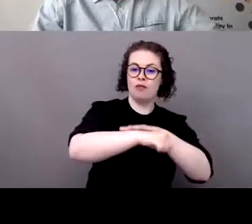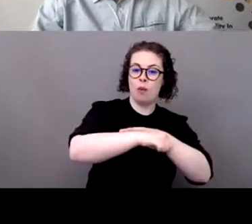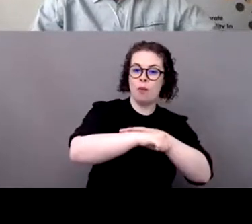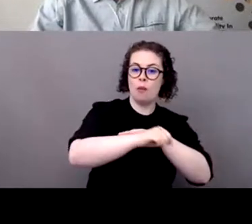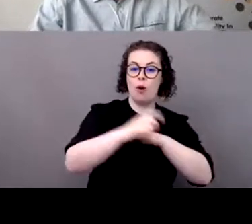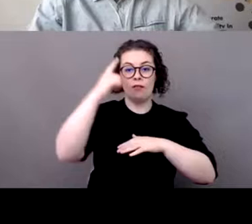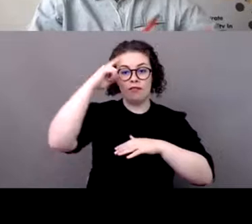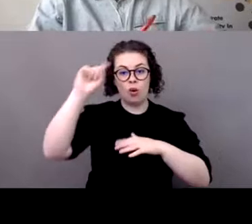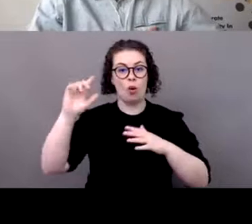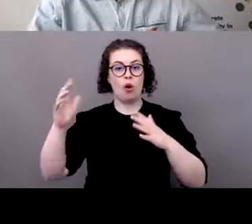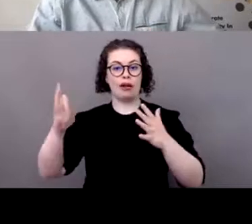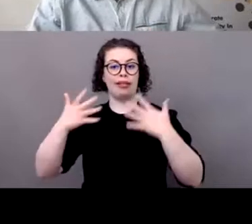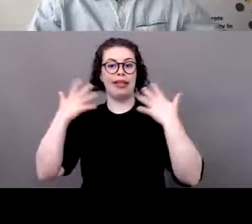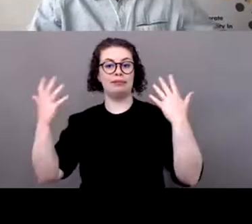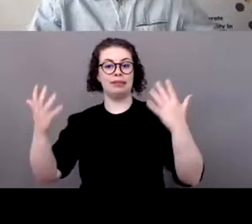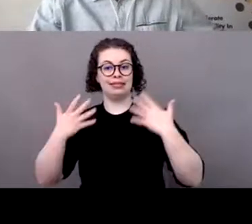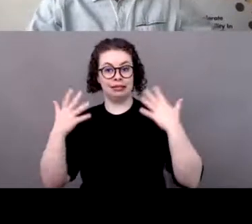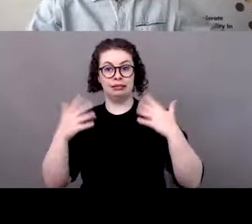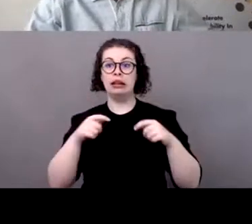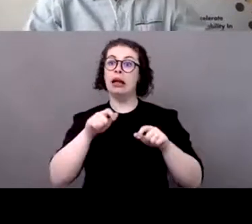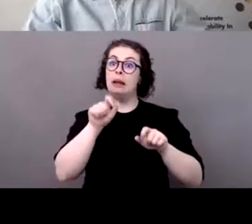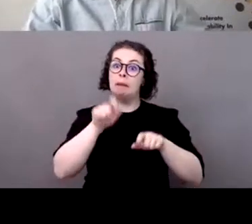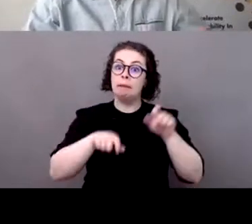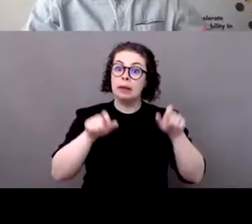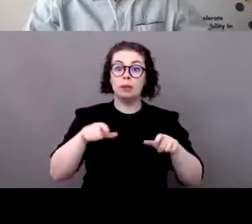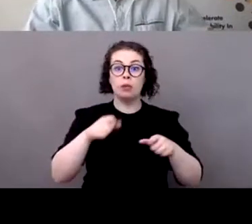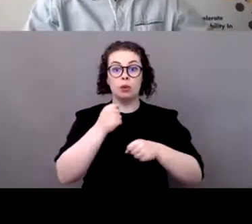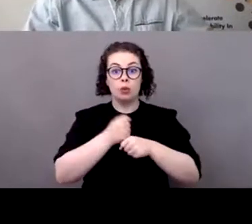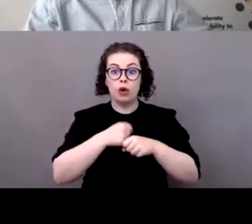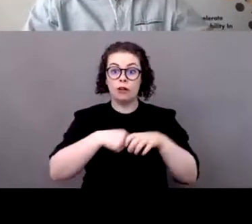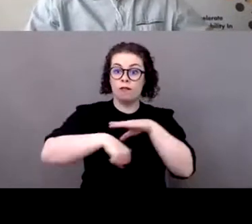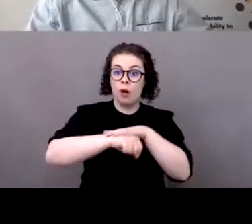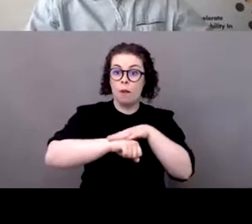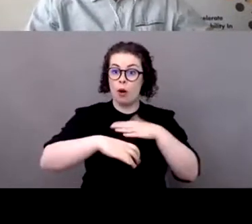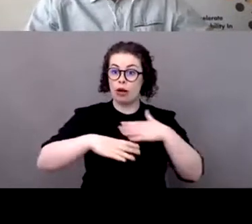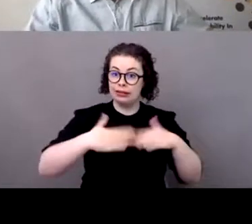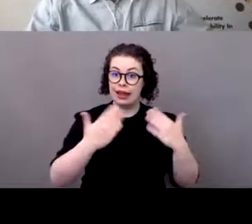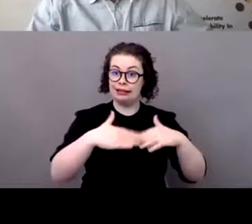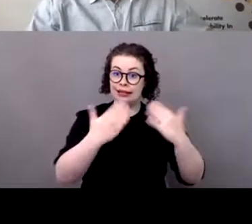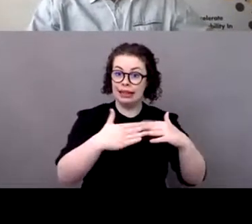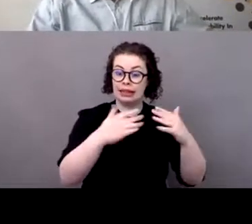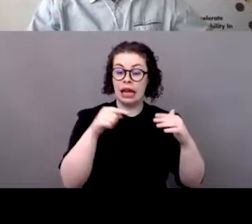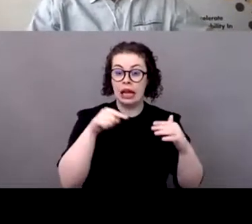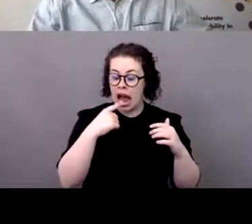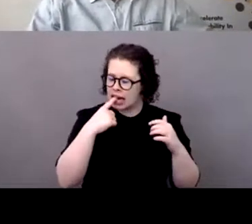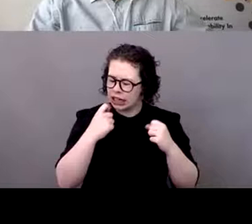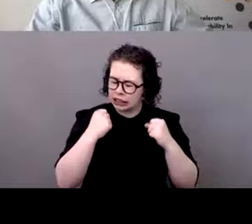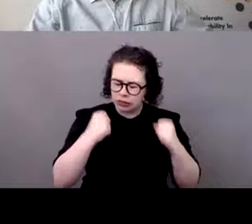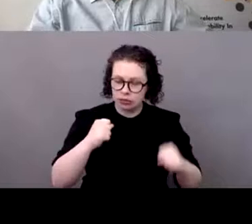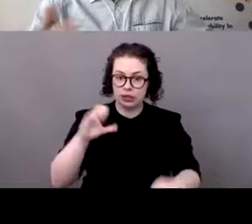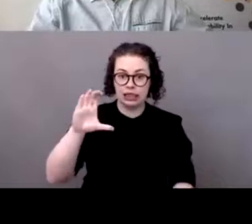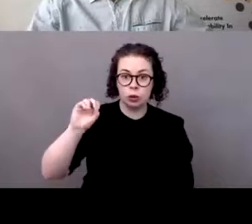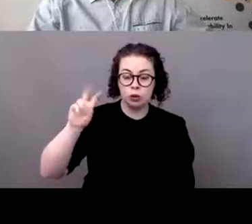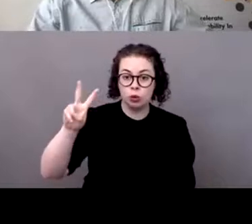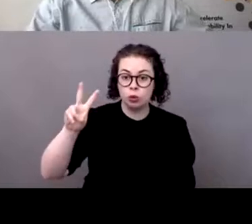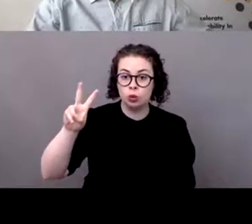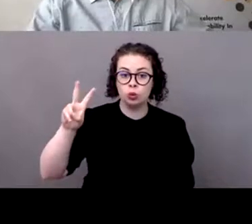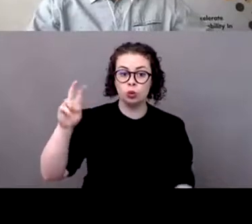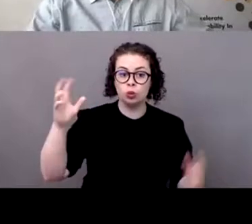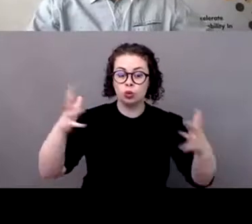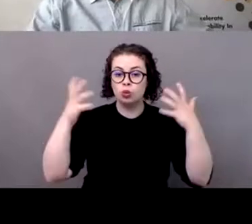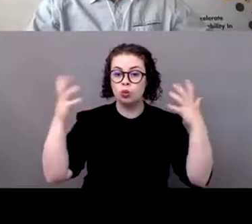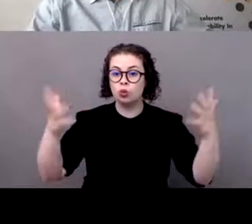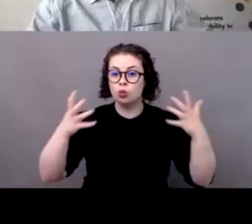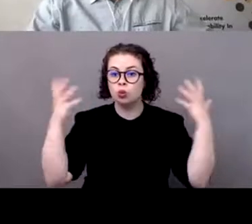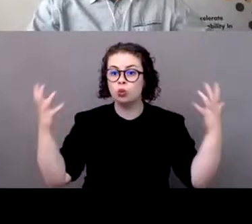daily, and they are in an environment which is highly carbon intensive. And for example, Morten